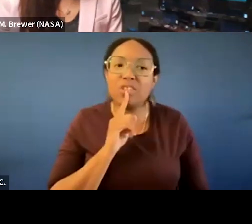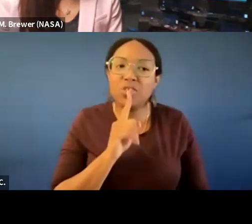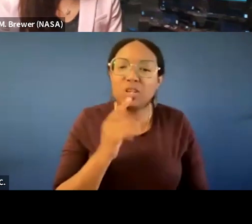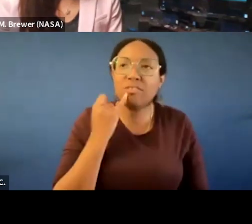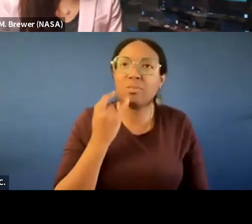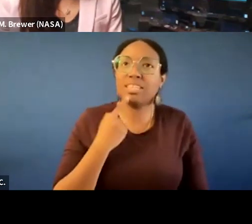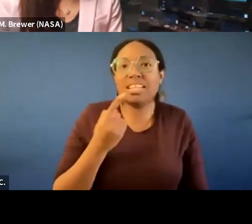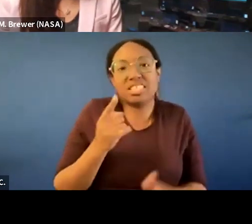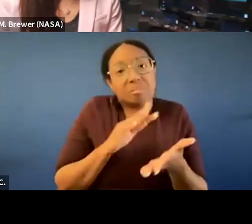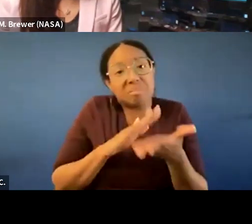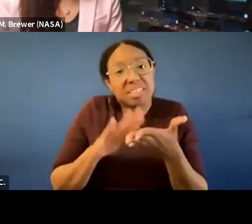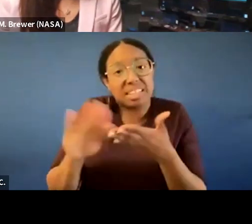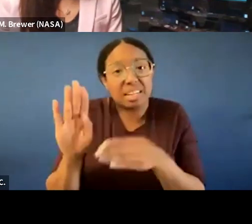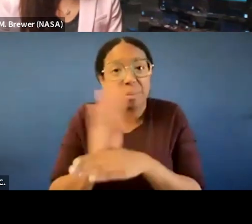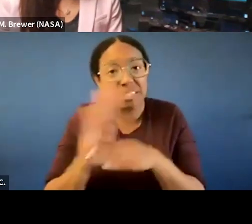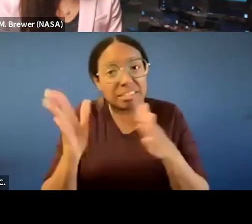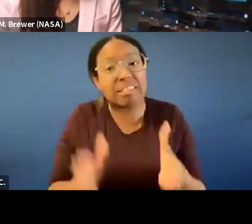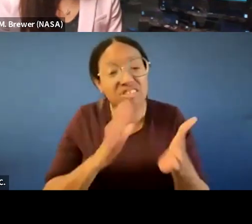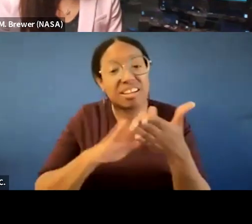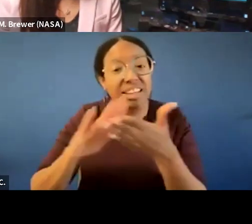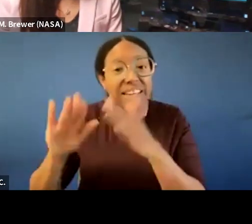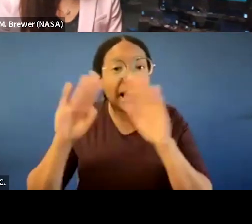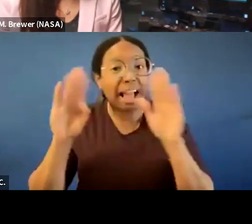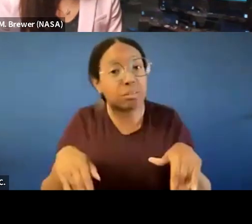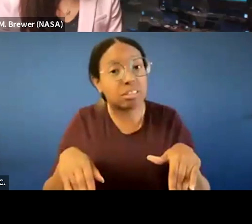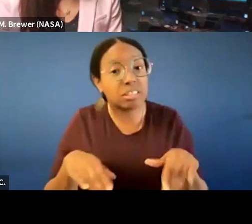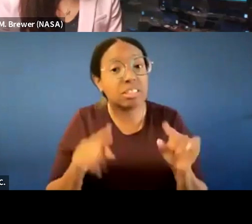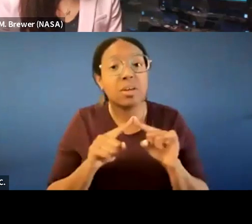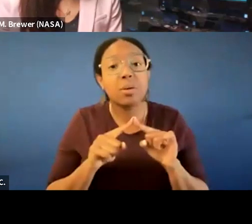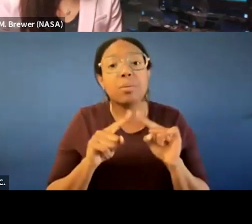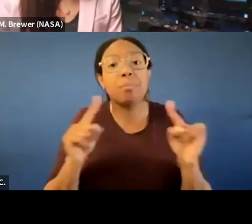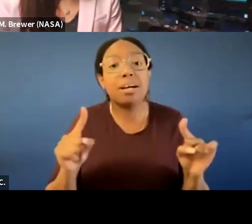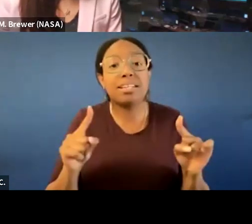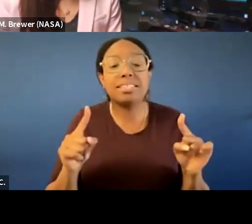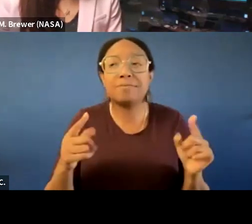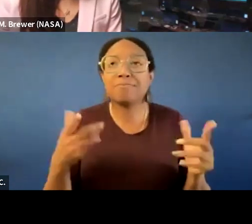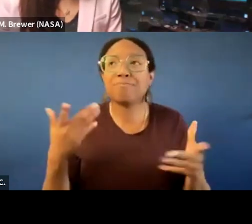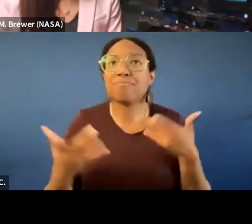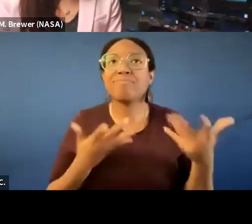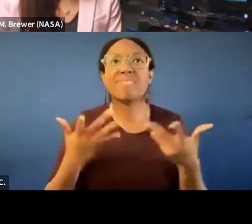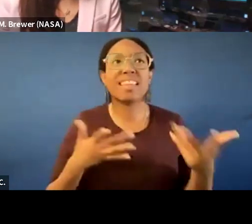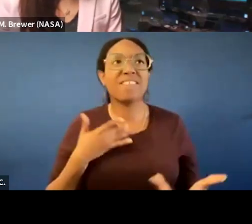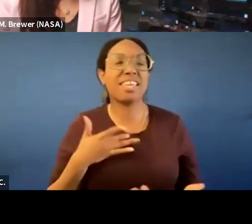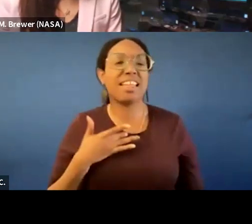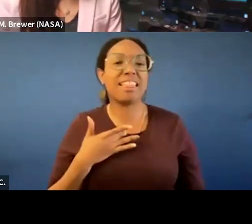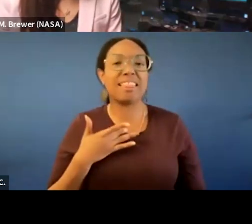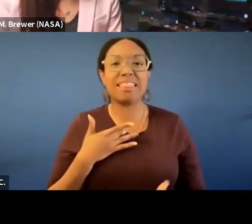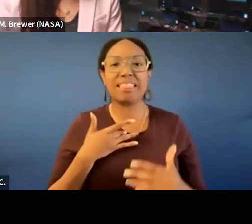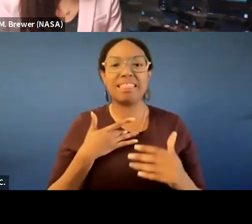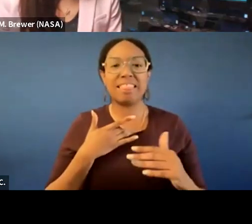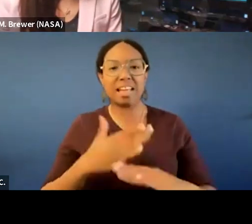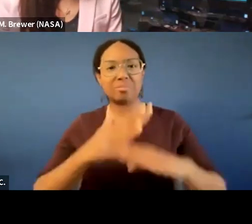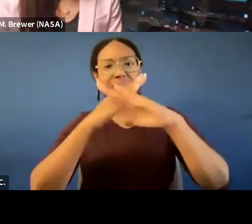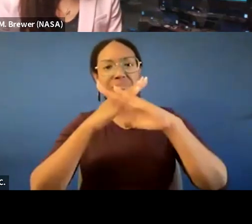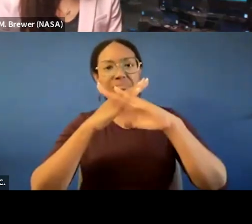own cleaning business. She cleaned houses. But it was, I feel like the glass ceiling has created in